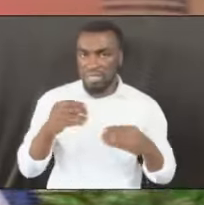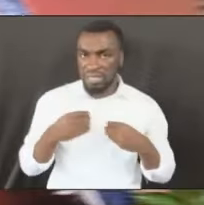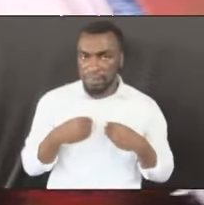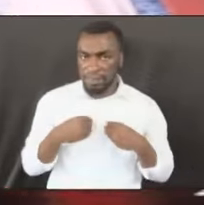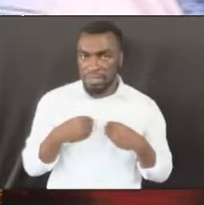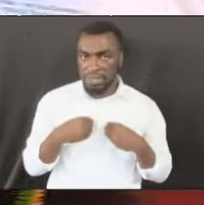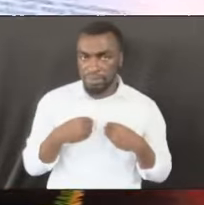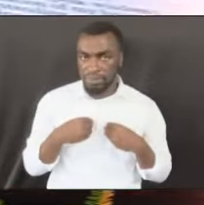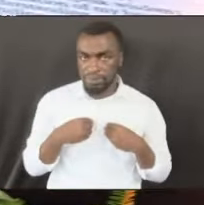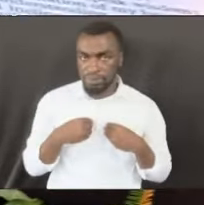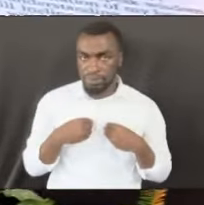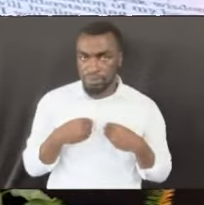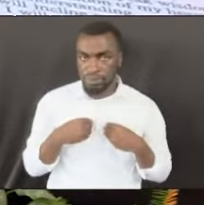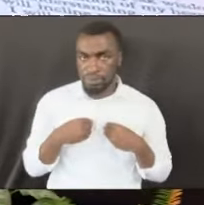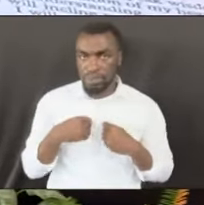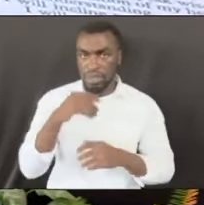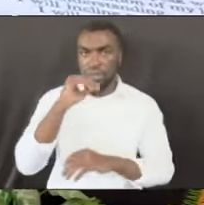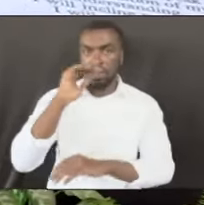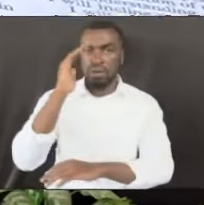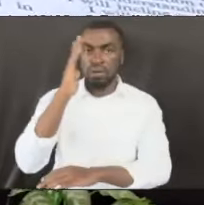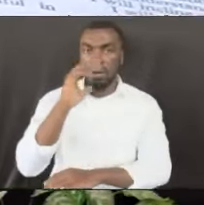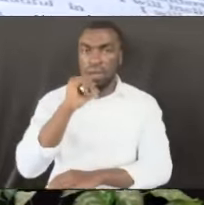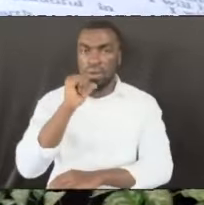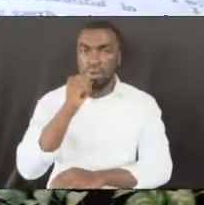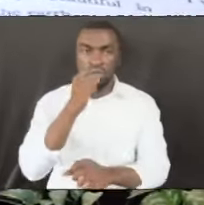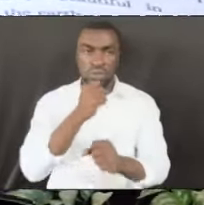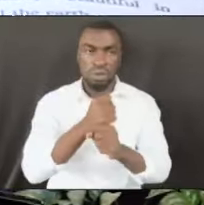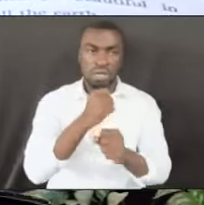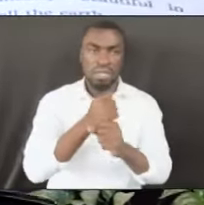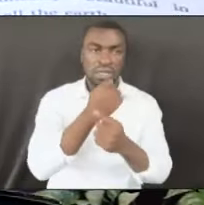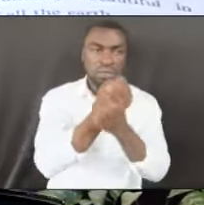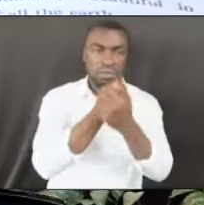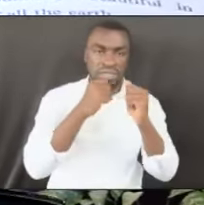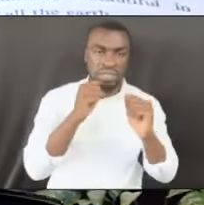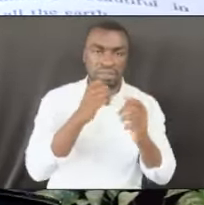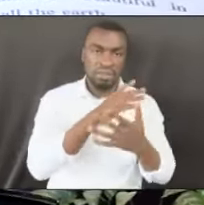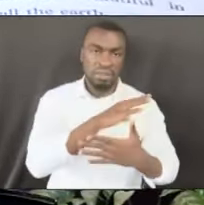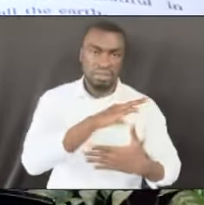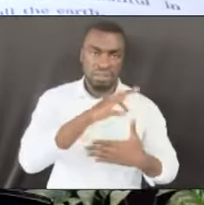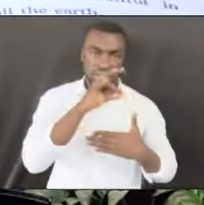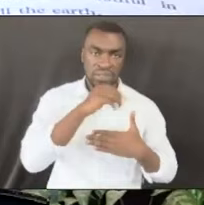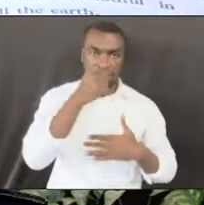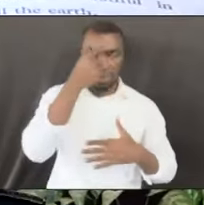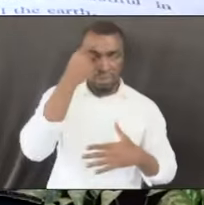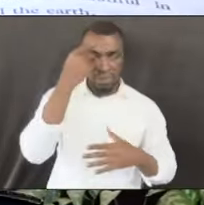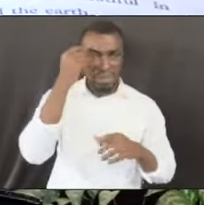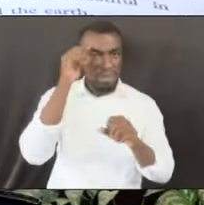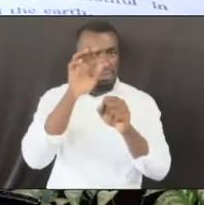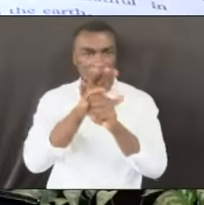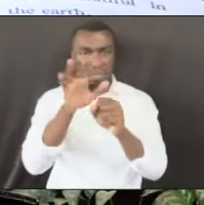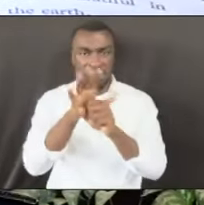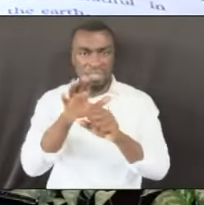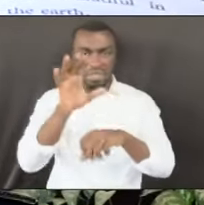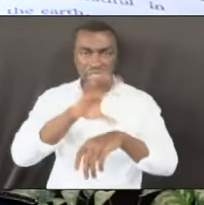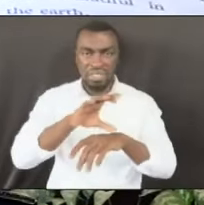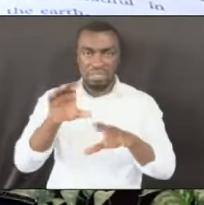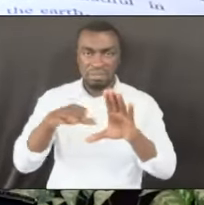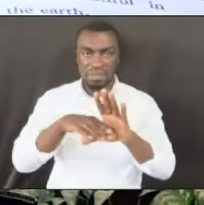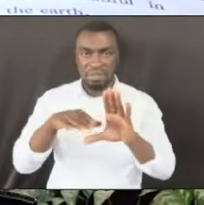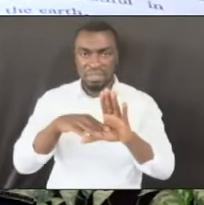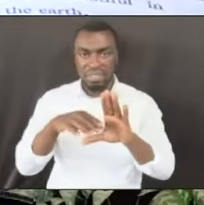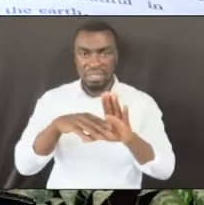read, God does not now work to save souls because many church members are not